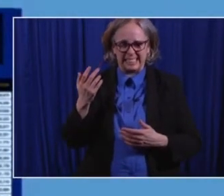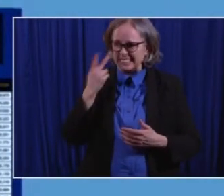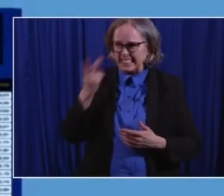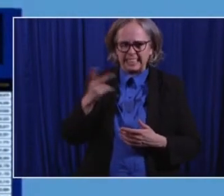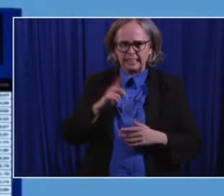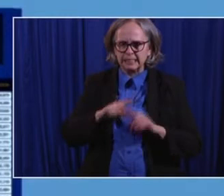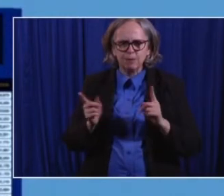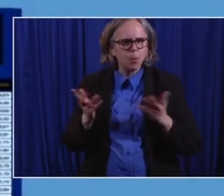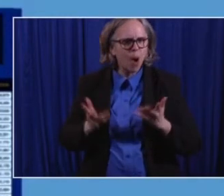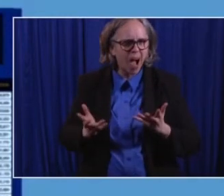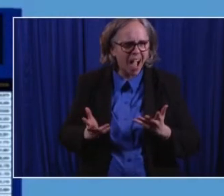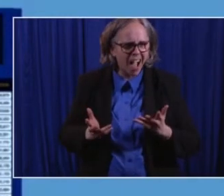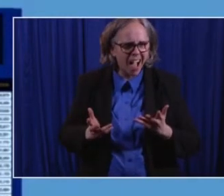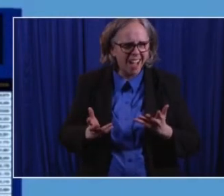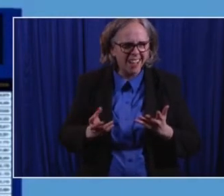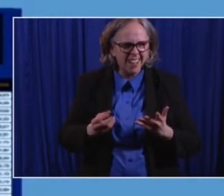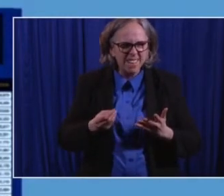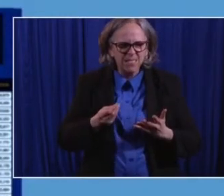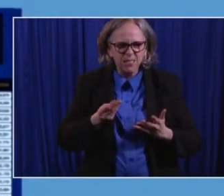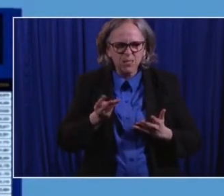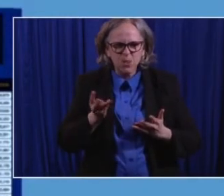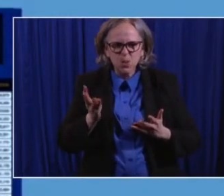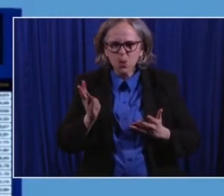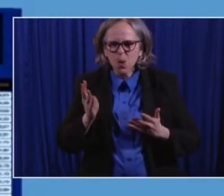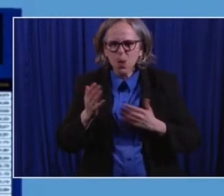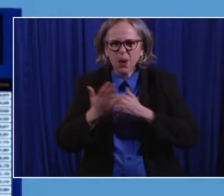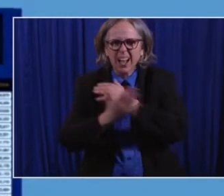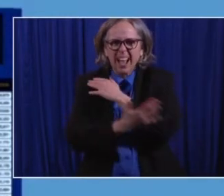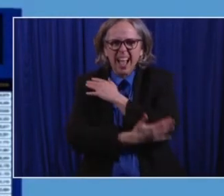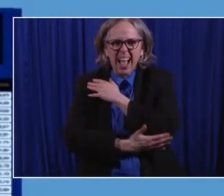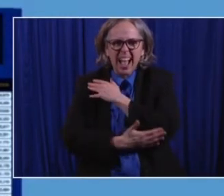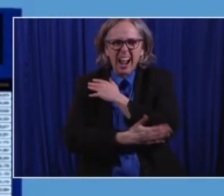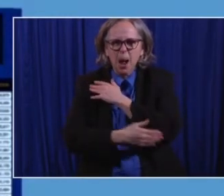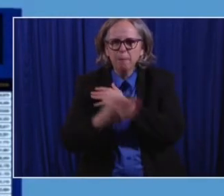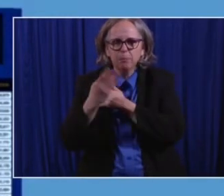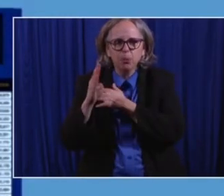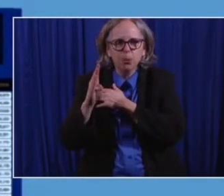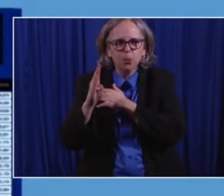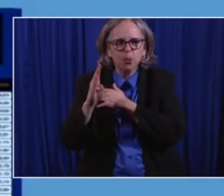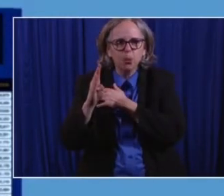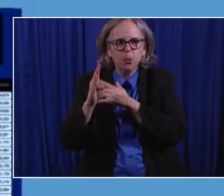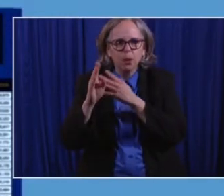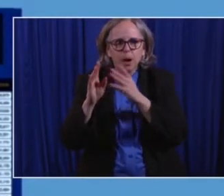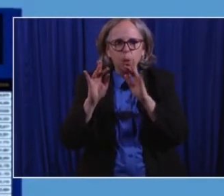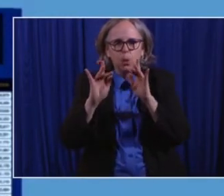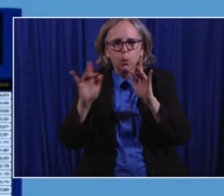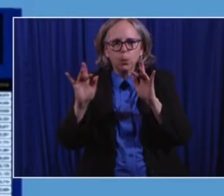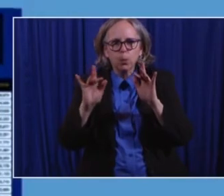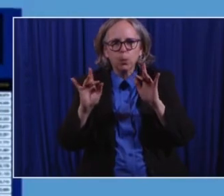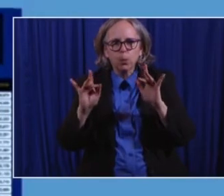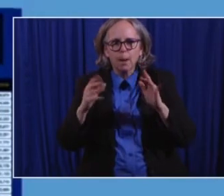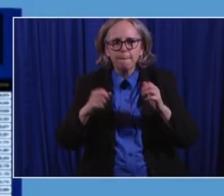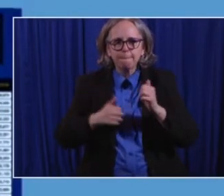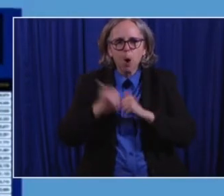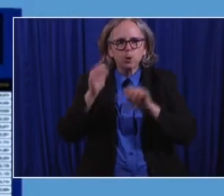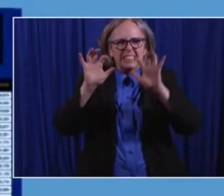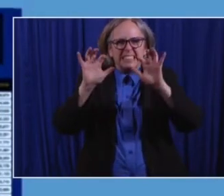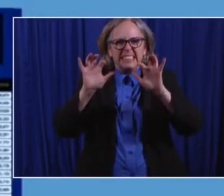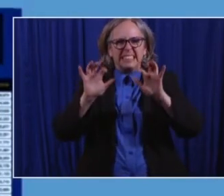handful at this point, but more, who are under what the CDC calls a high incidence level. Eric, let's take a look at the next